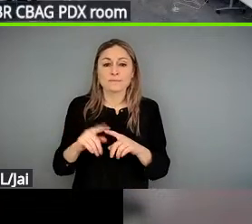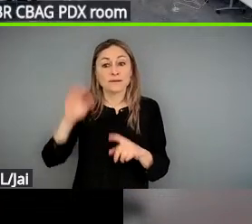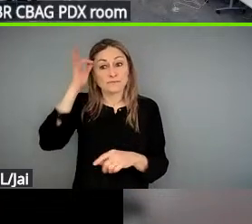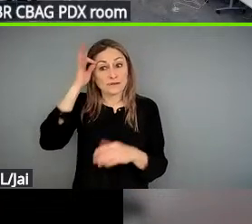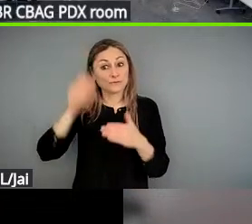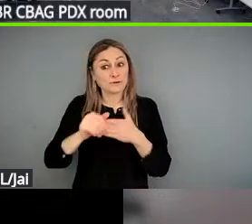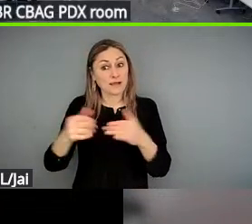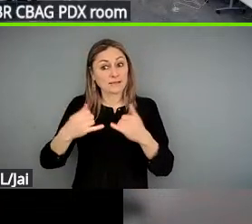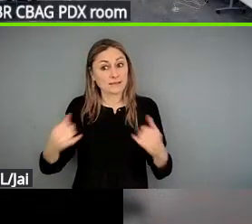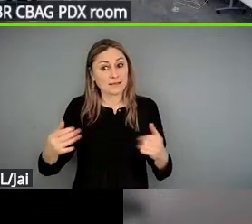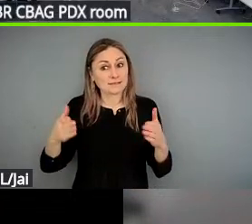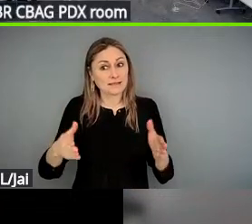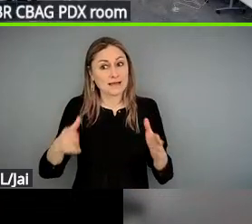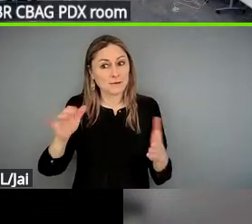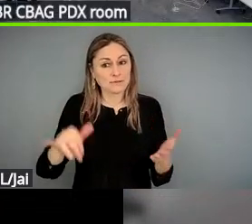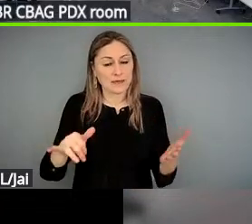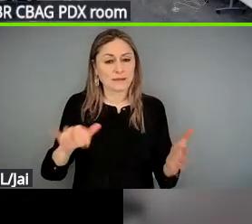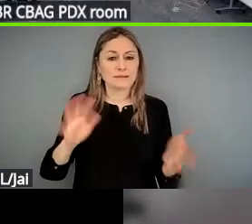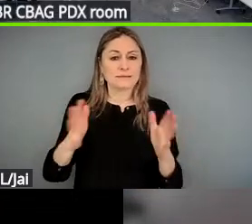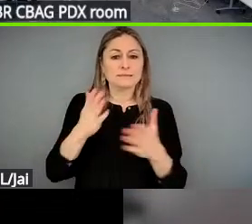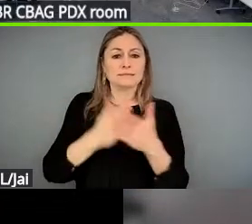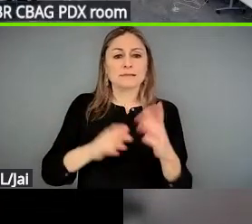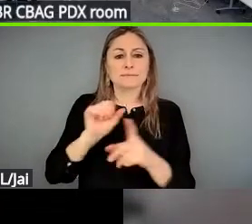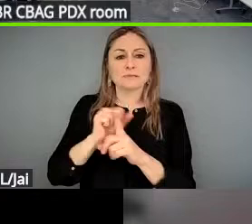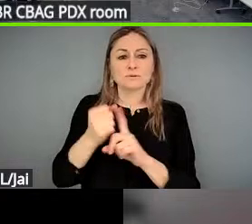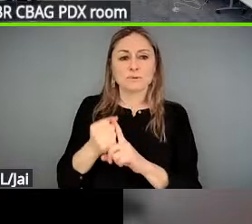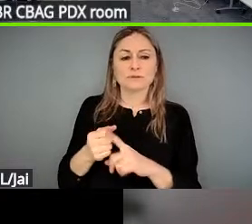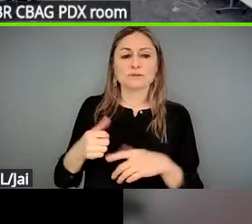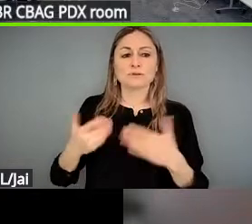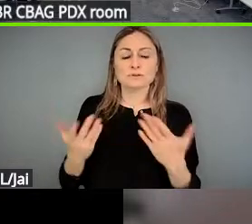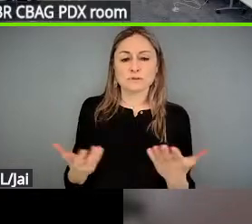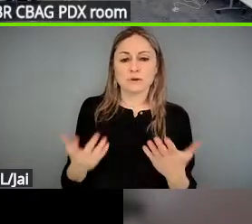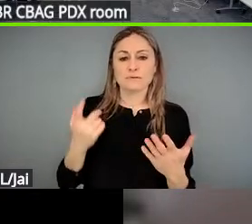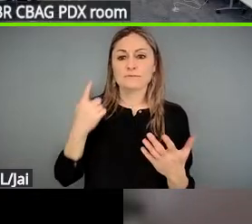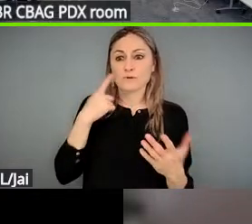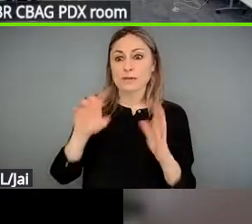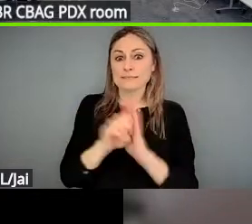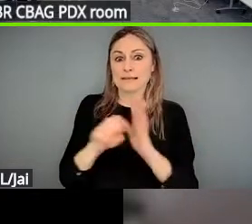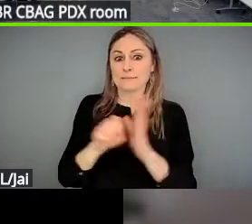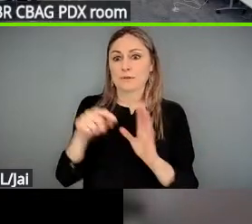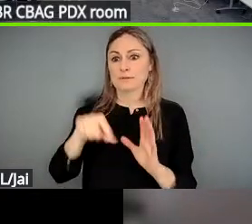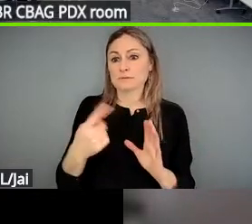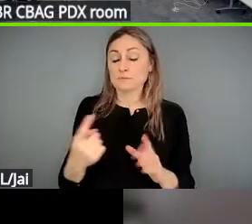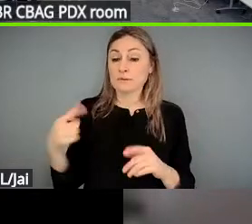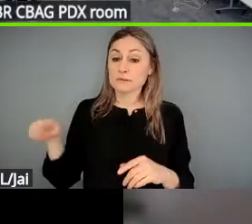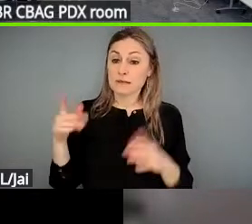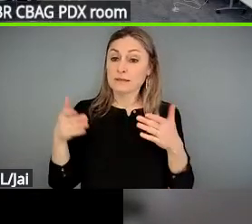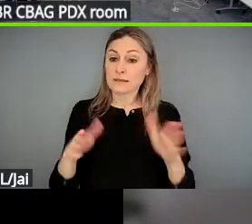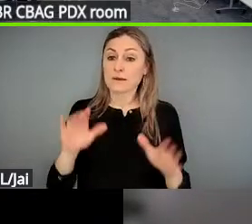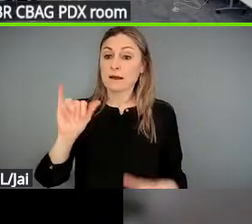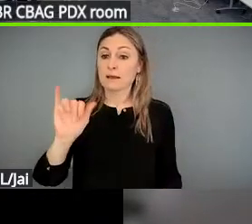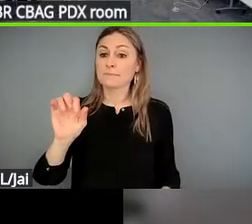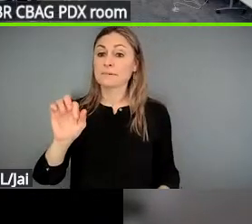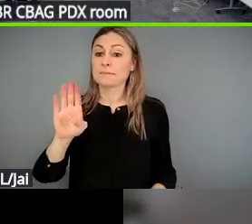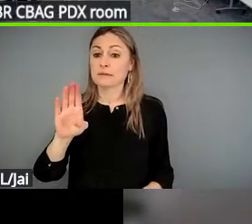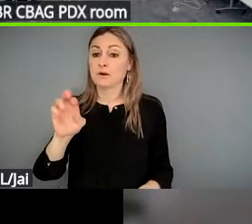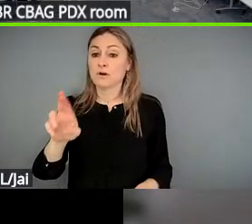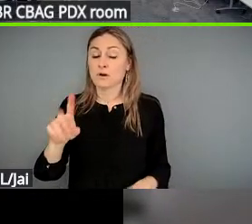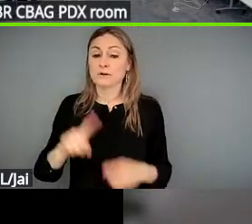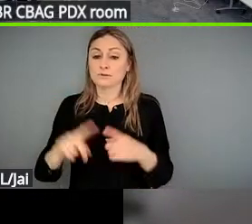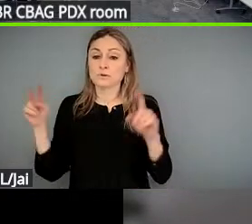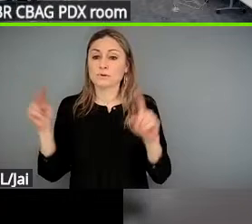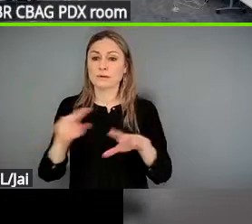that, in extenuating circumstances such as this one. So they allow IBR to look at that